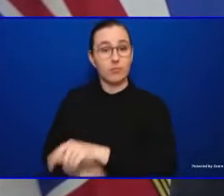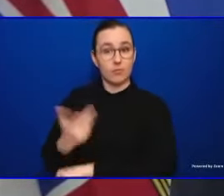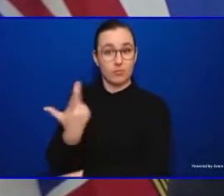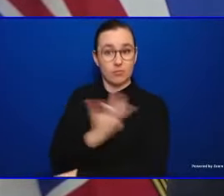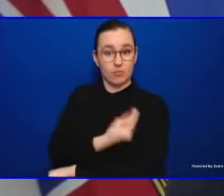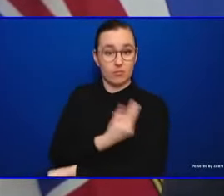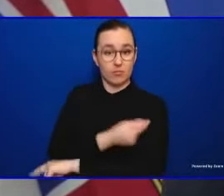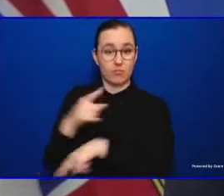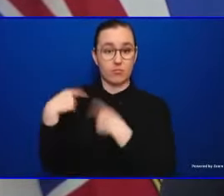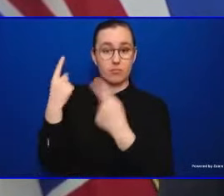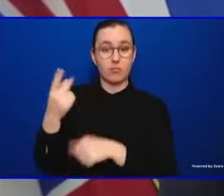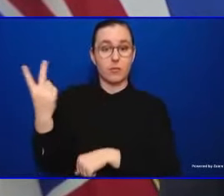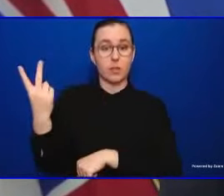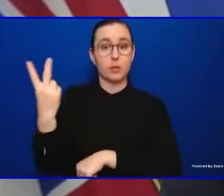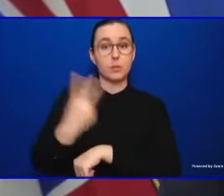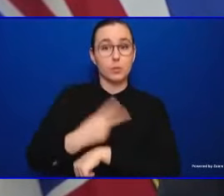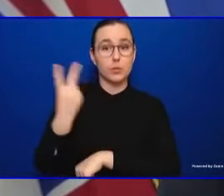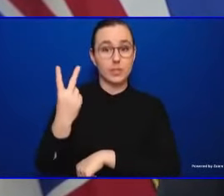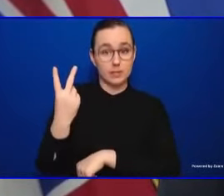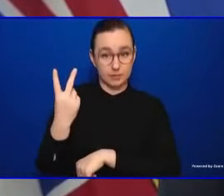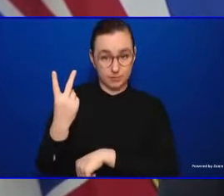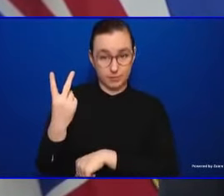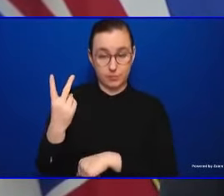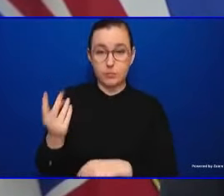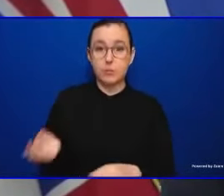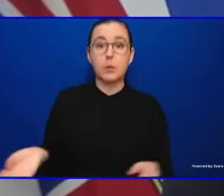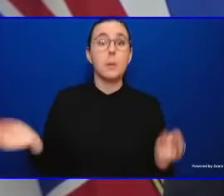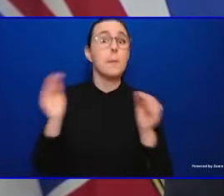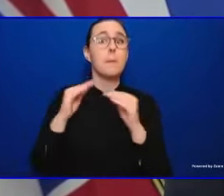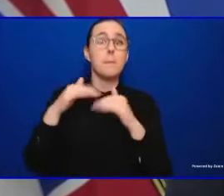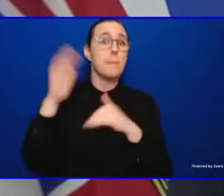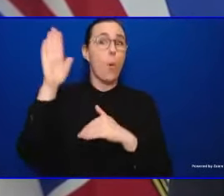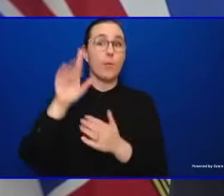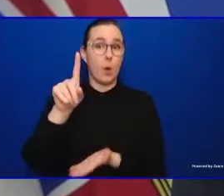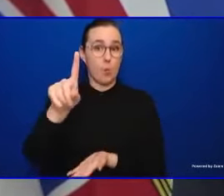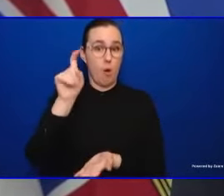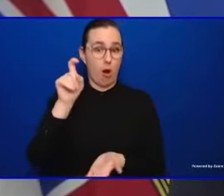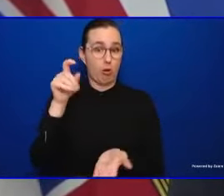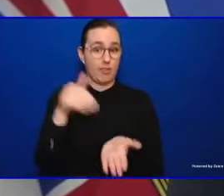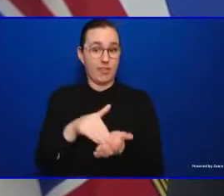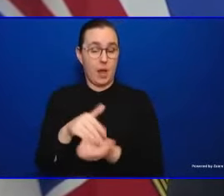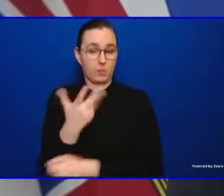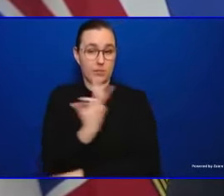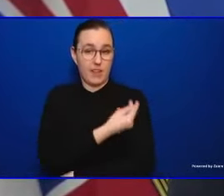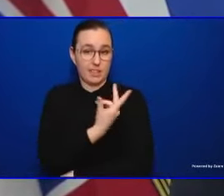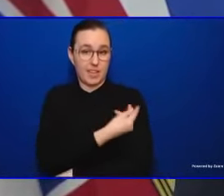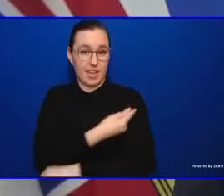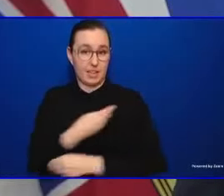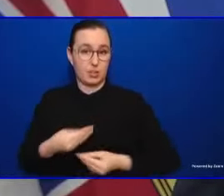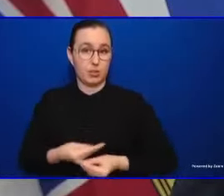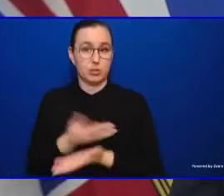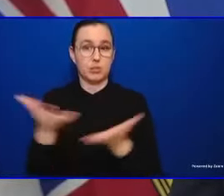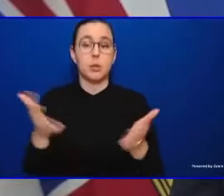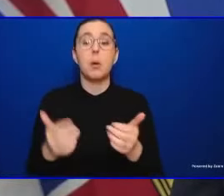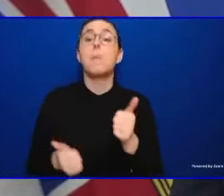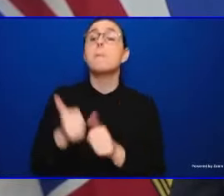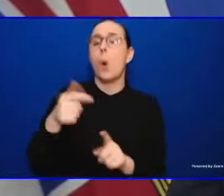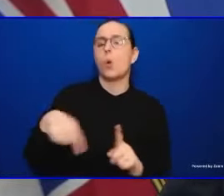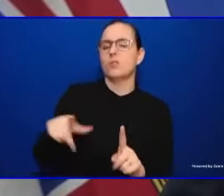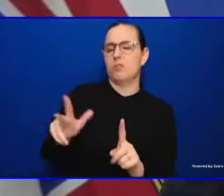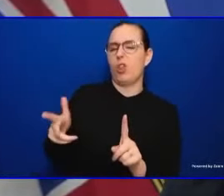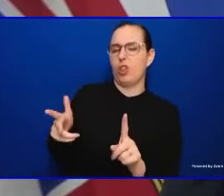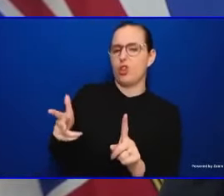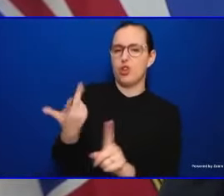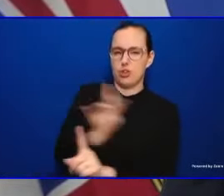administered more than 100,000 vaccines, overwhelmingly third dose vaccines in British Columbia. So that's